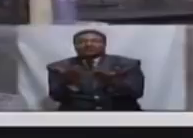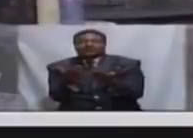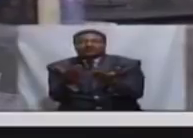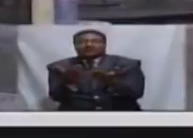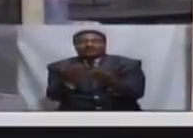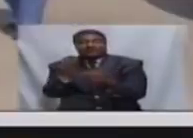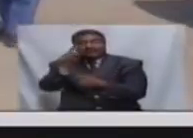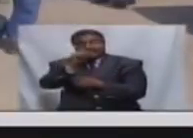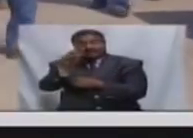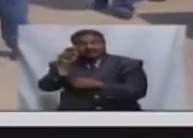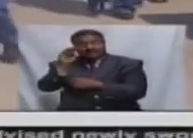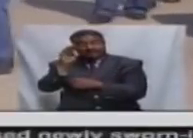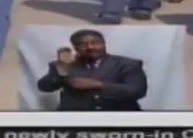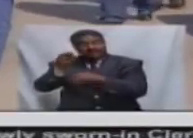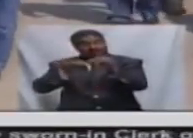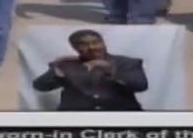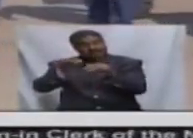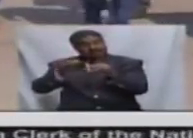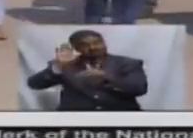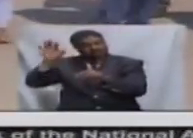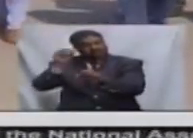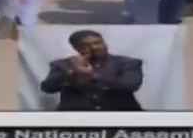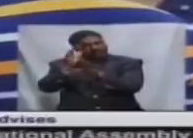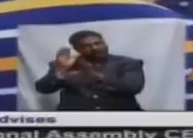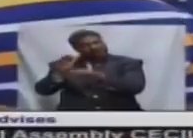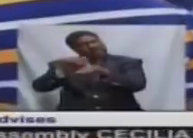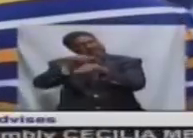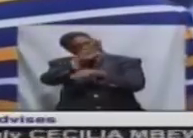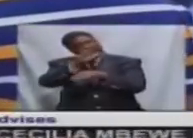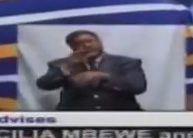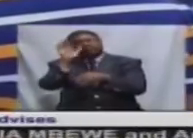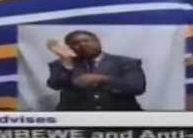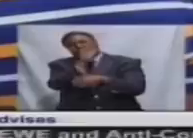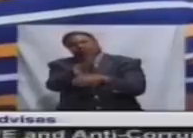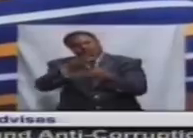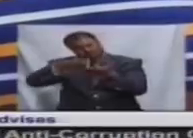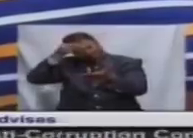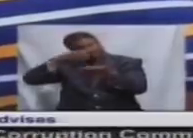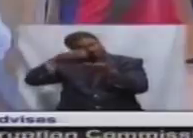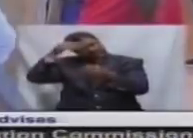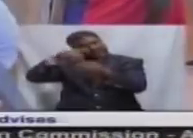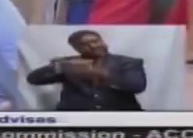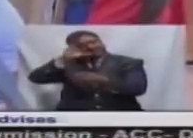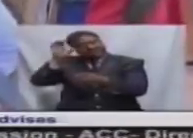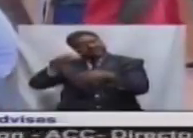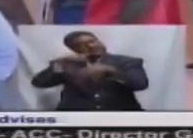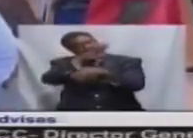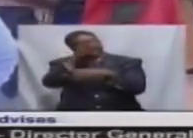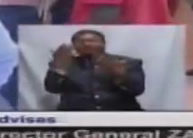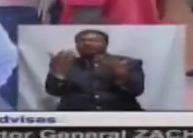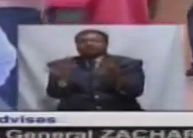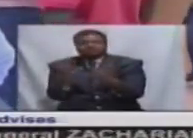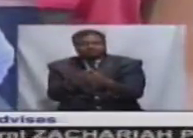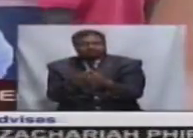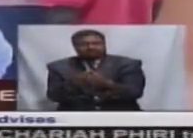Time now for another commercial break, and when we return, do join us for business news. Keep watching.